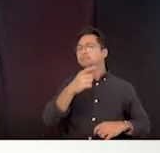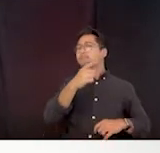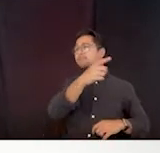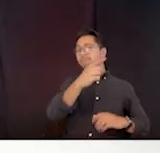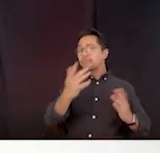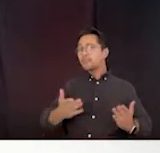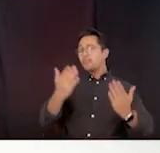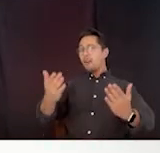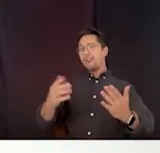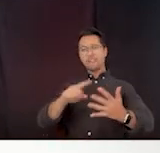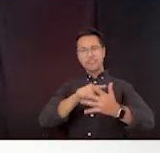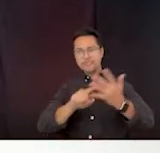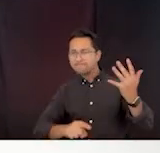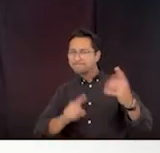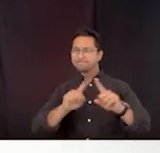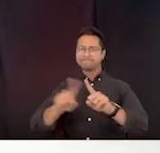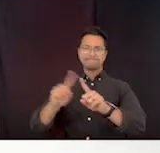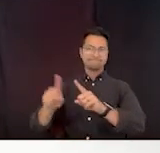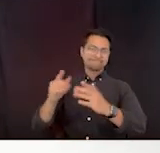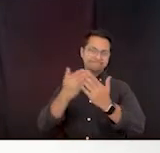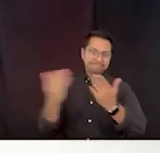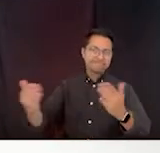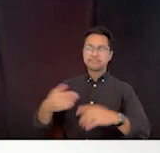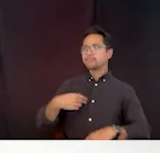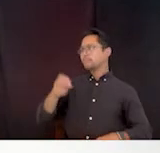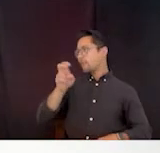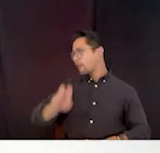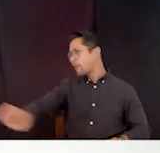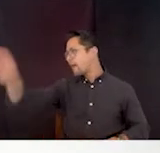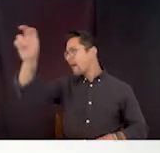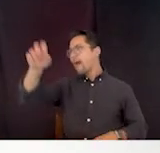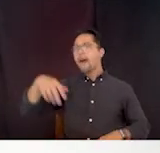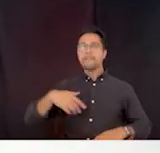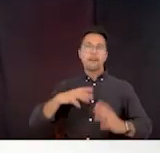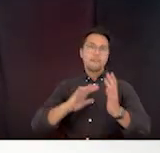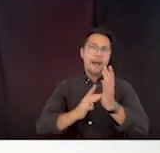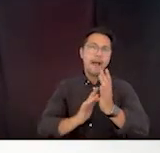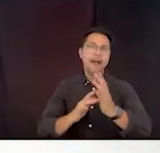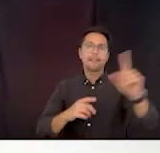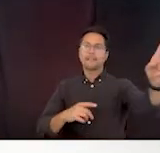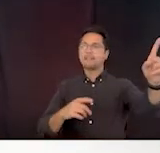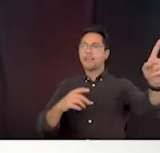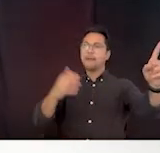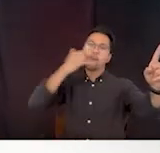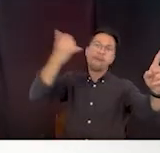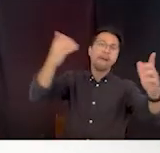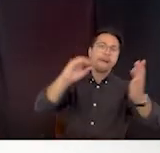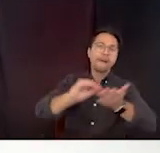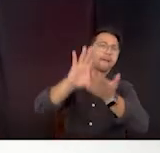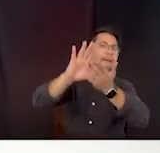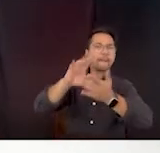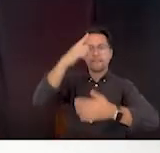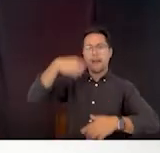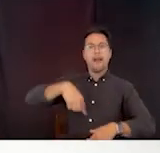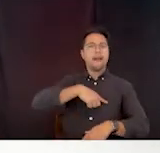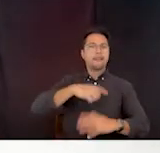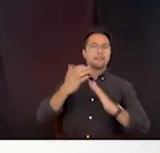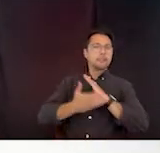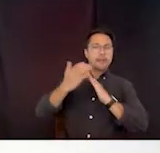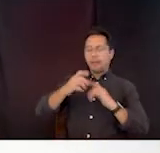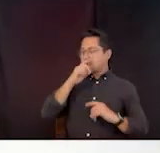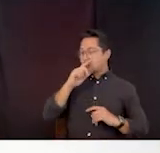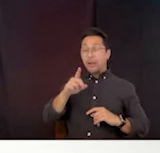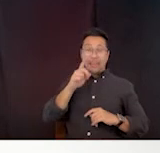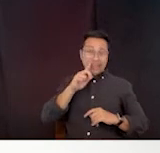many different things for our family. We've traveled and run out of medication. They've called in prescriptions. I mean, it's just been great. So I really recommend, if you don't have a